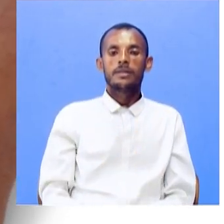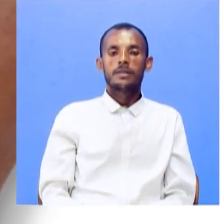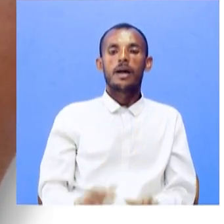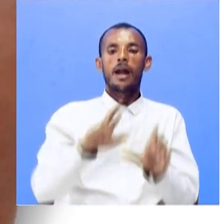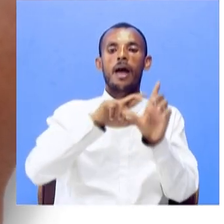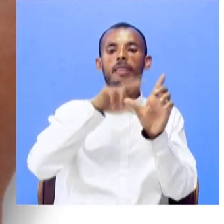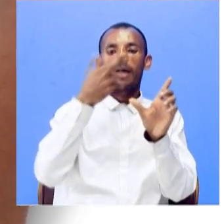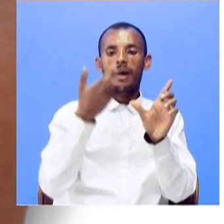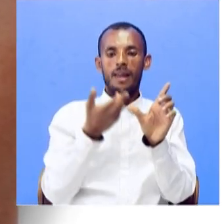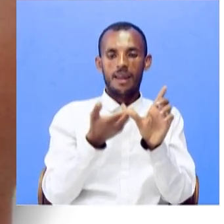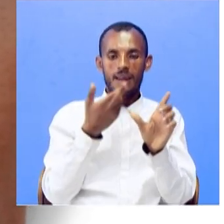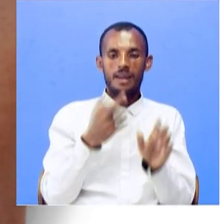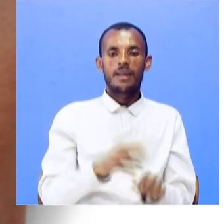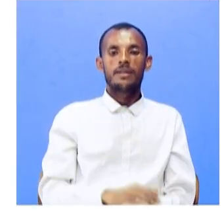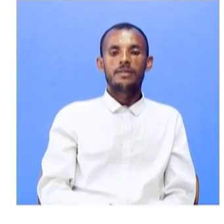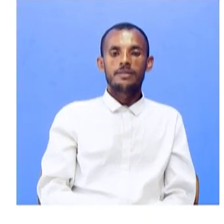right angle.